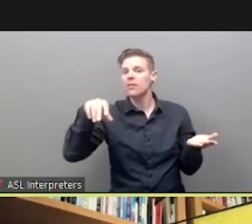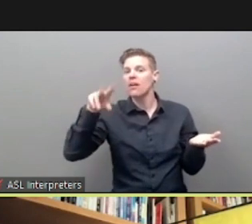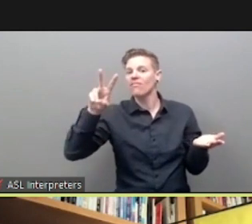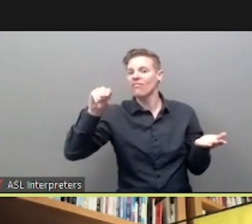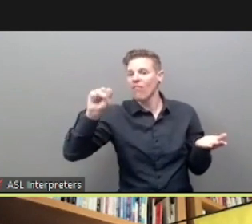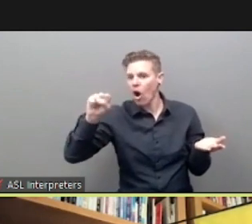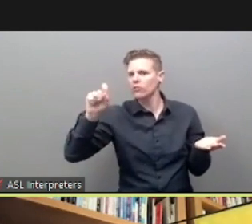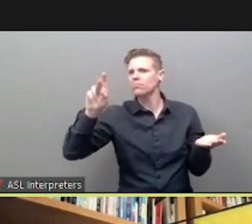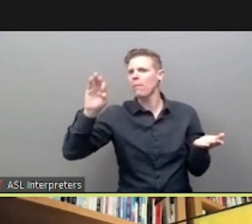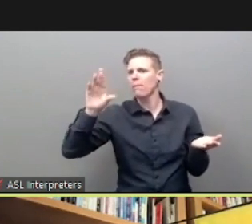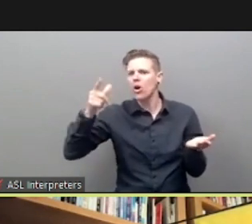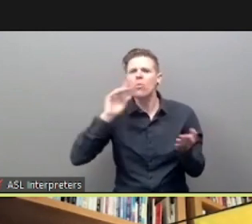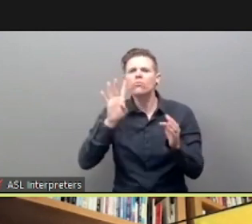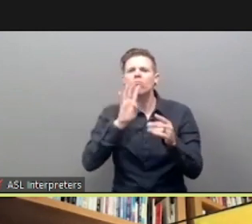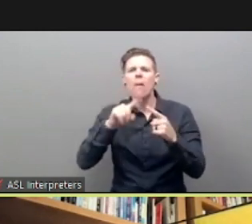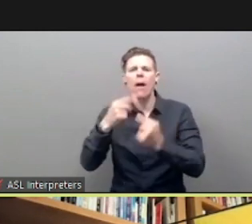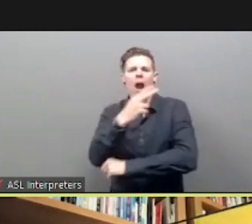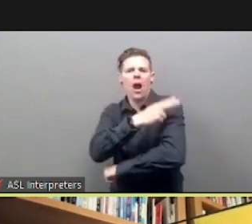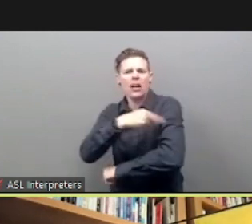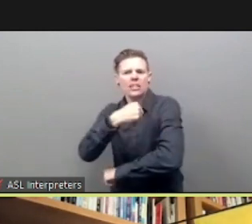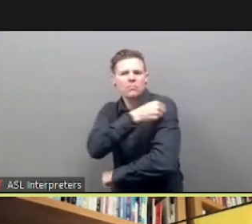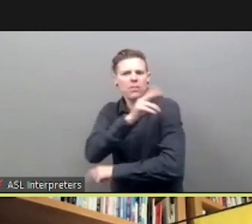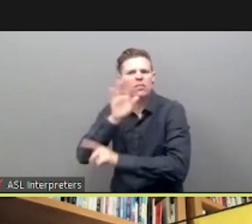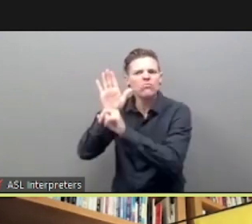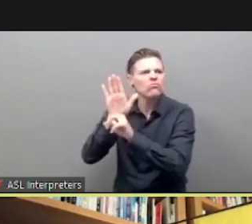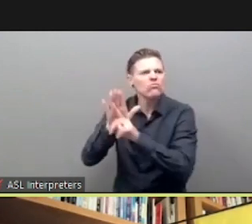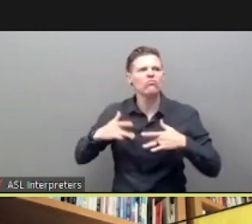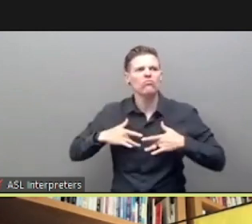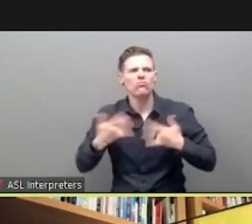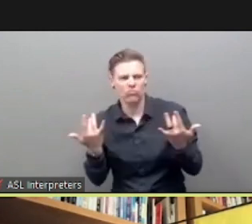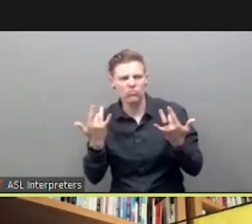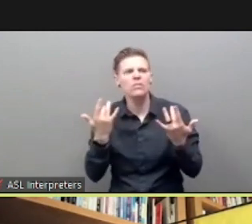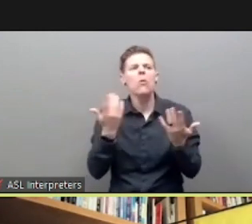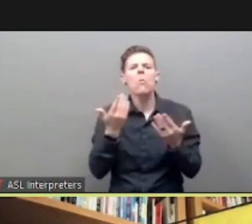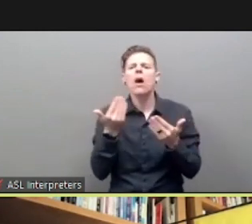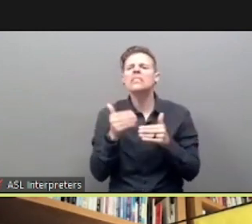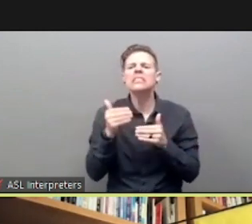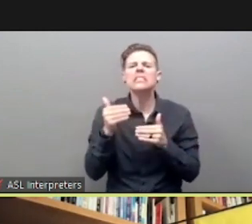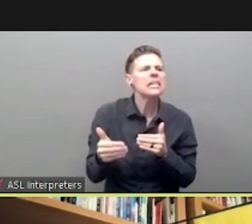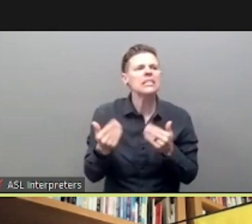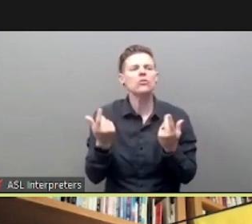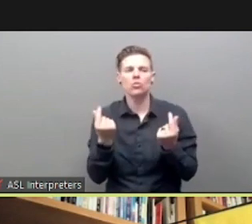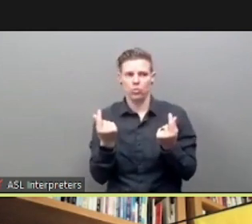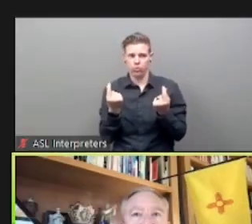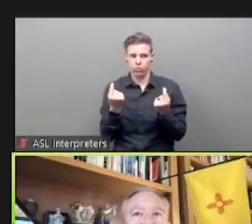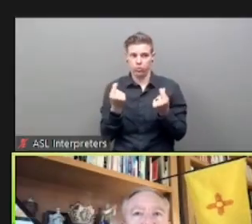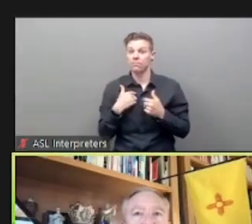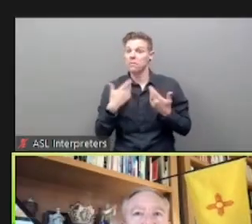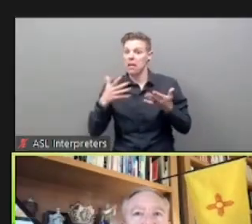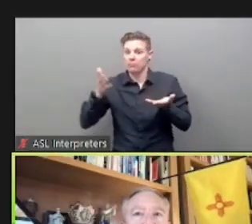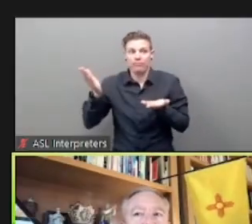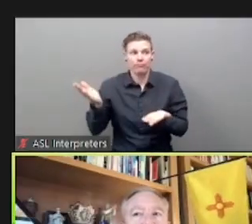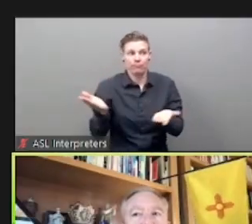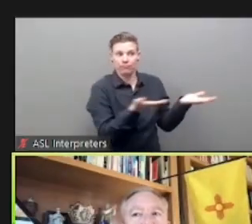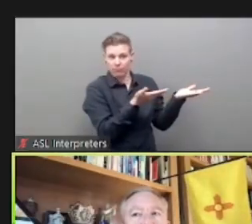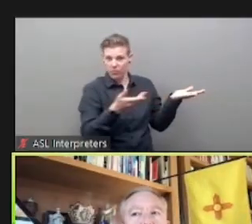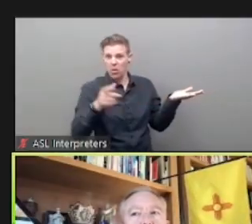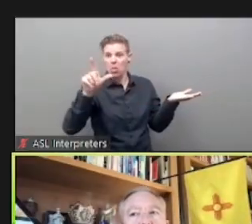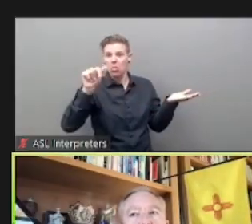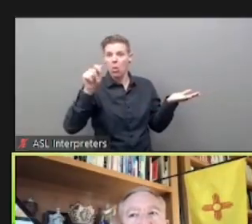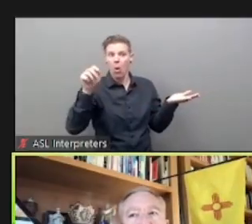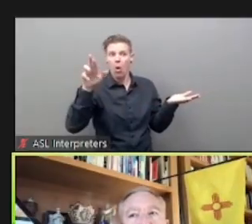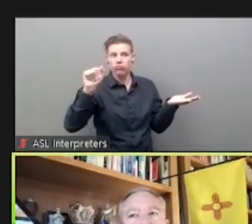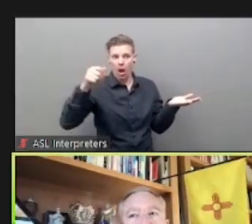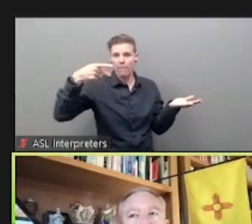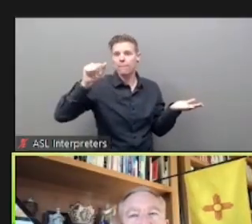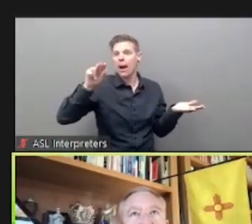next steps here in New Mexico. So with that, Laura, I'm going to turn over to you to update everybody on where we